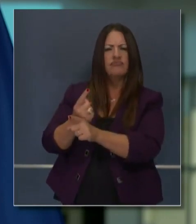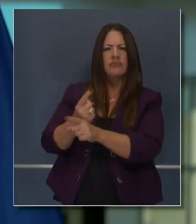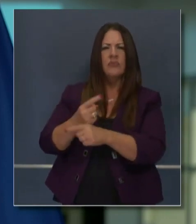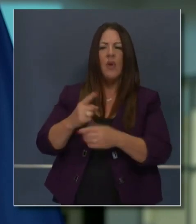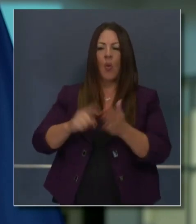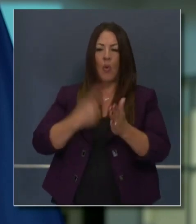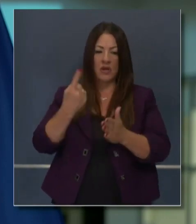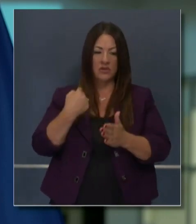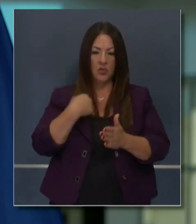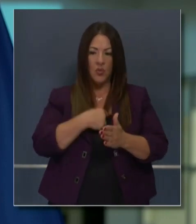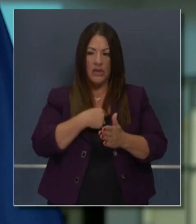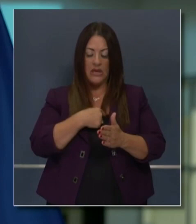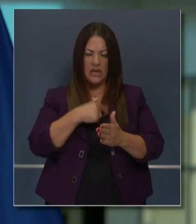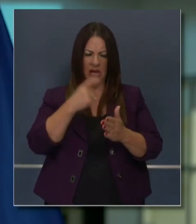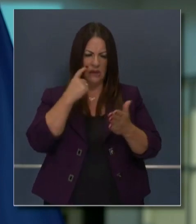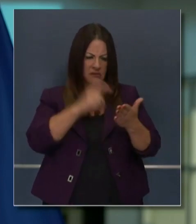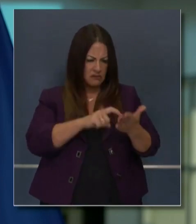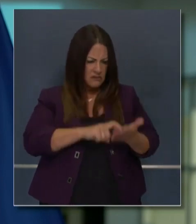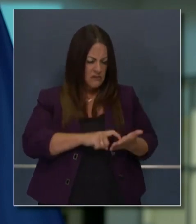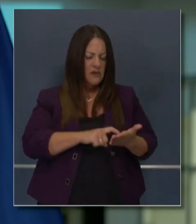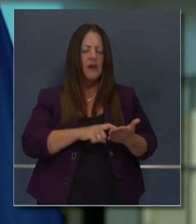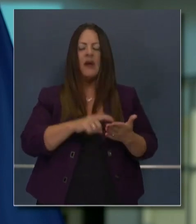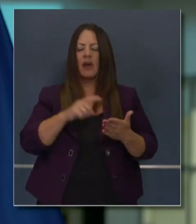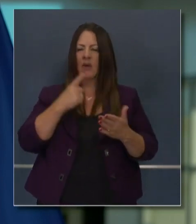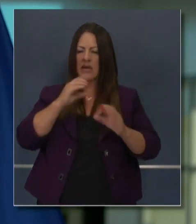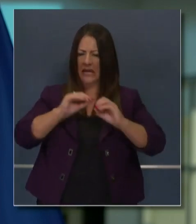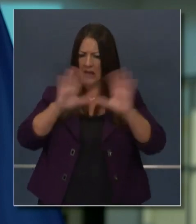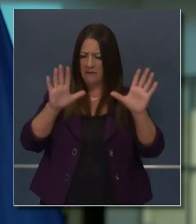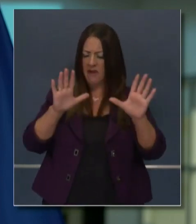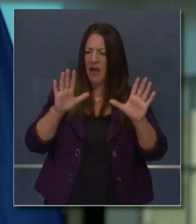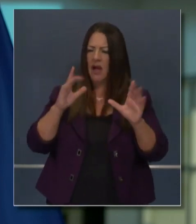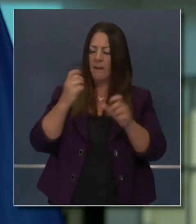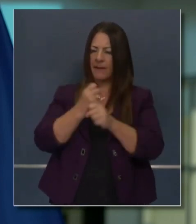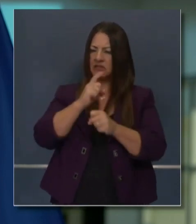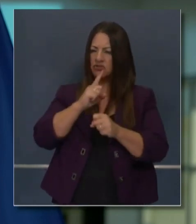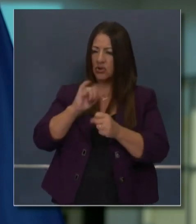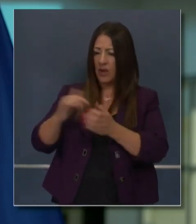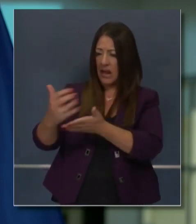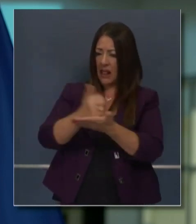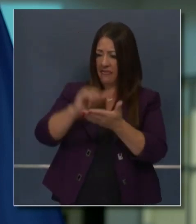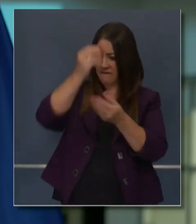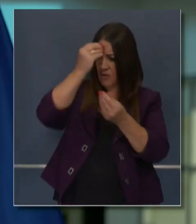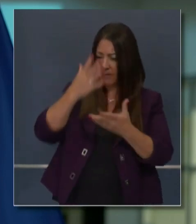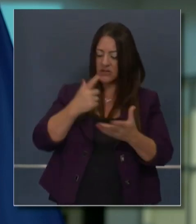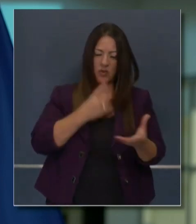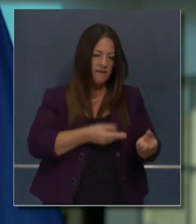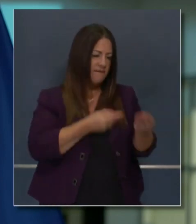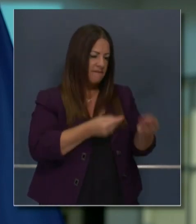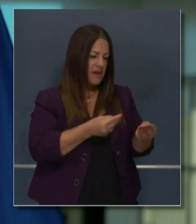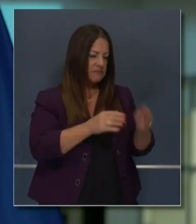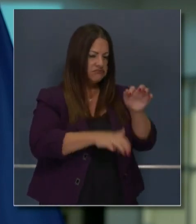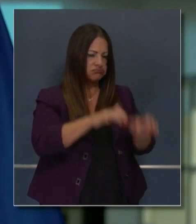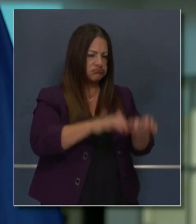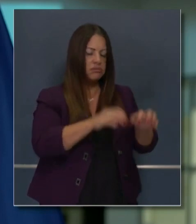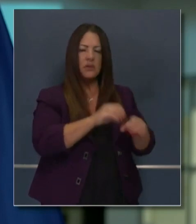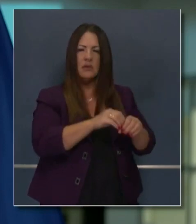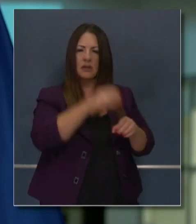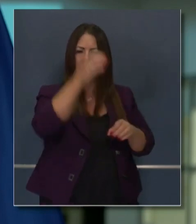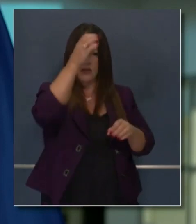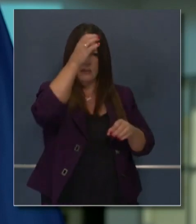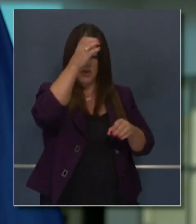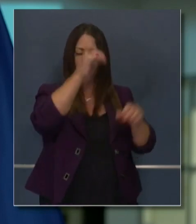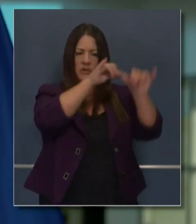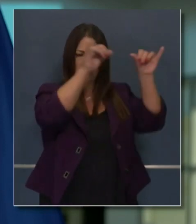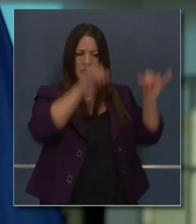once identified and clarified to our official database at the state to be part of the official